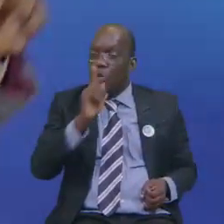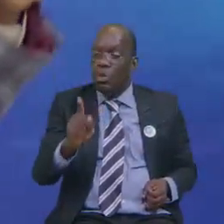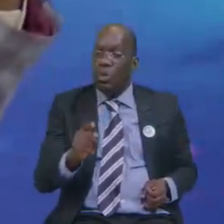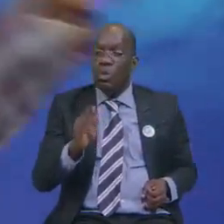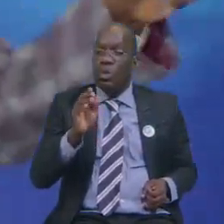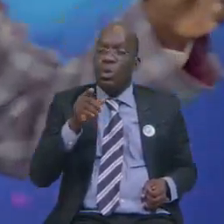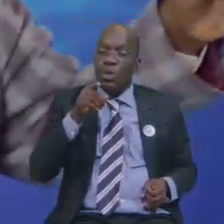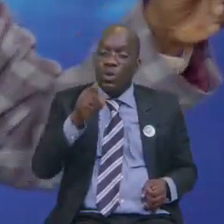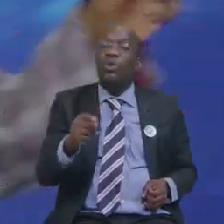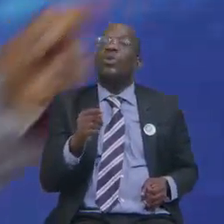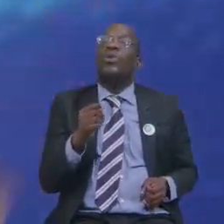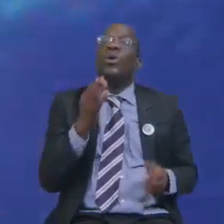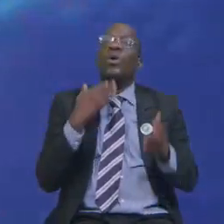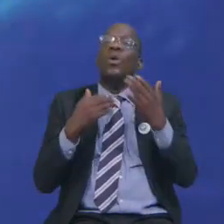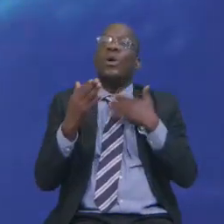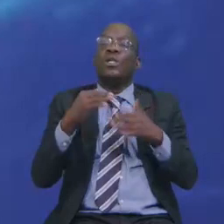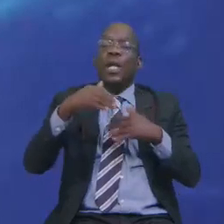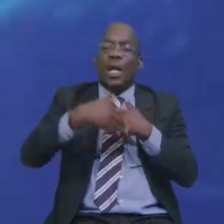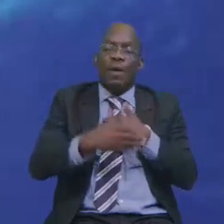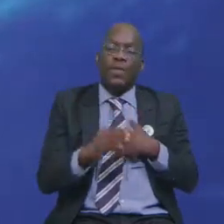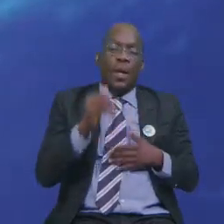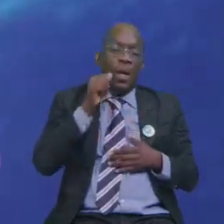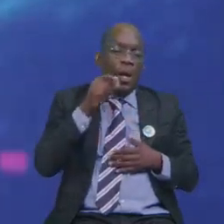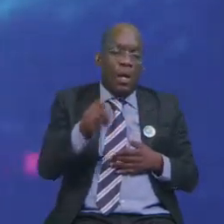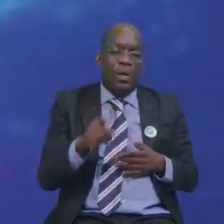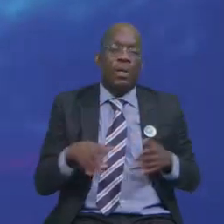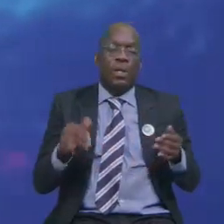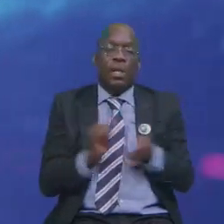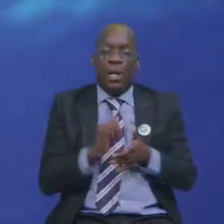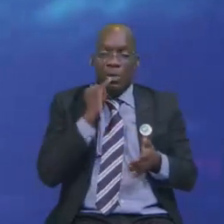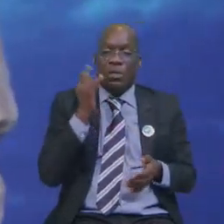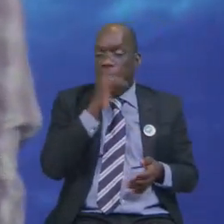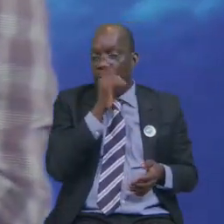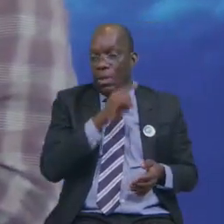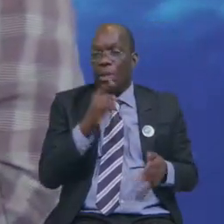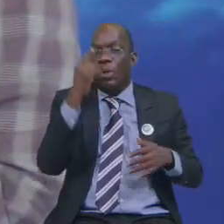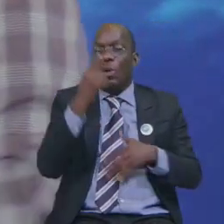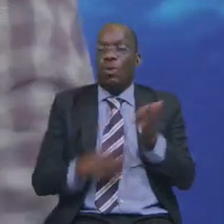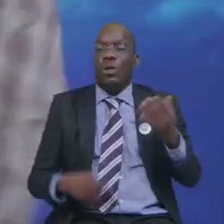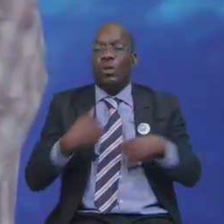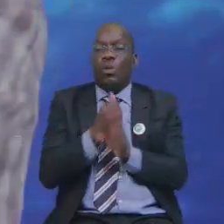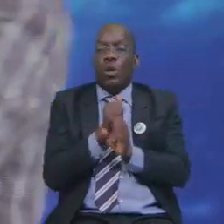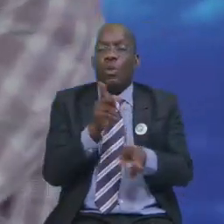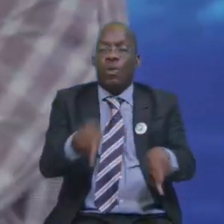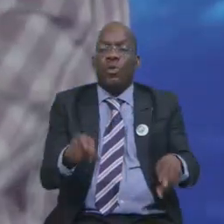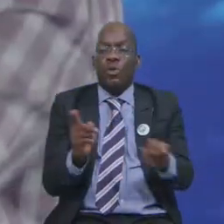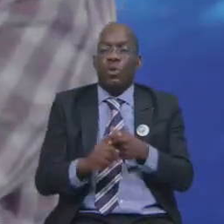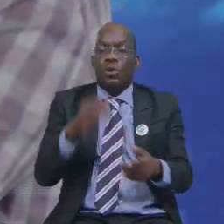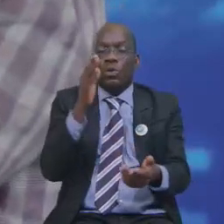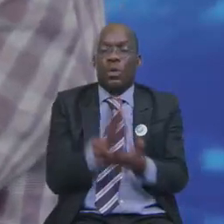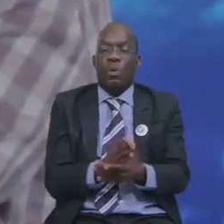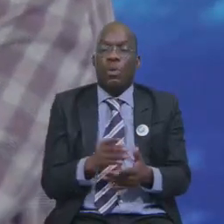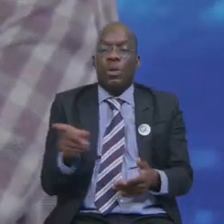lost after her. That's not love, that's counterfeit. And what makes people to stop? That they cannot look at